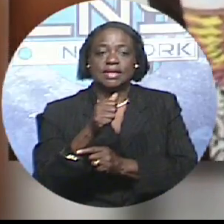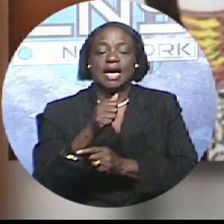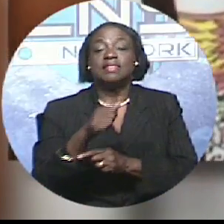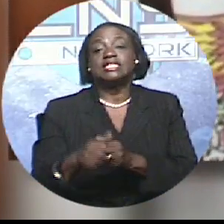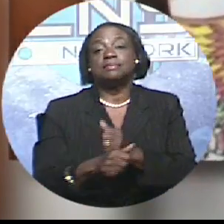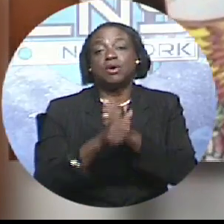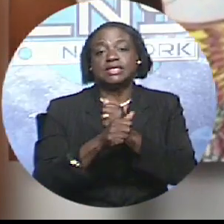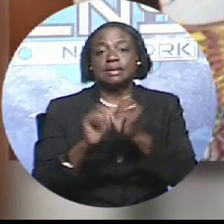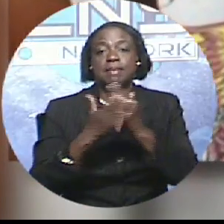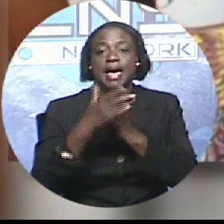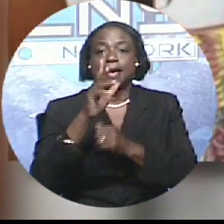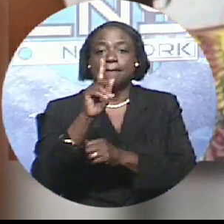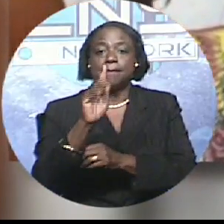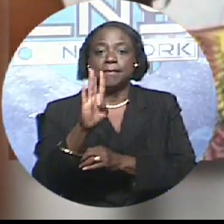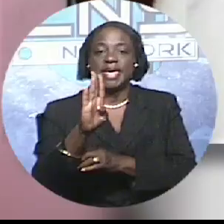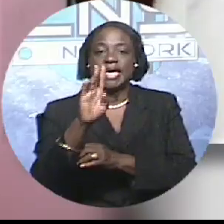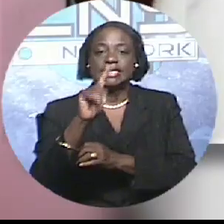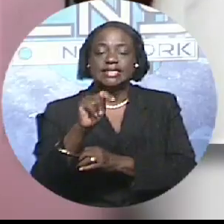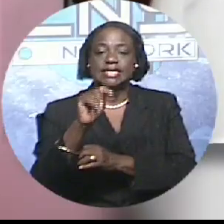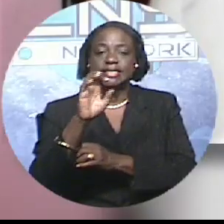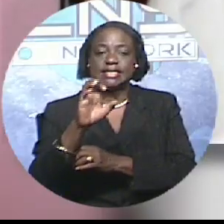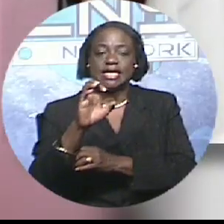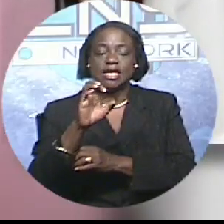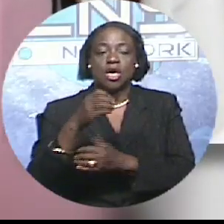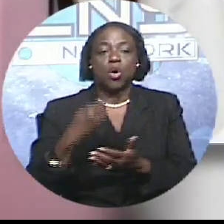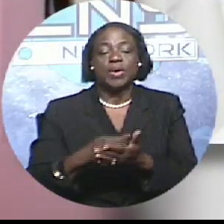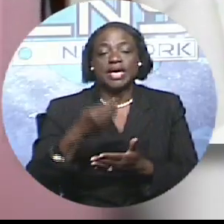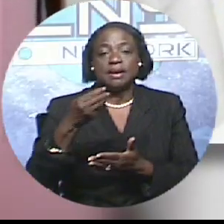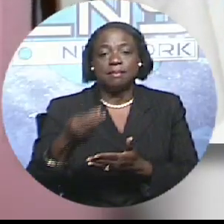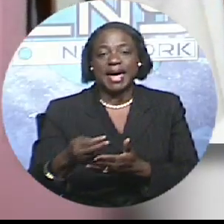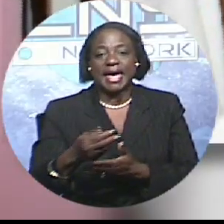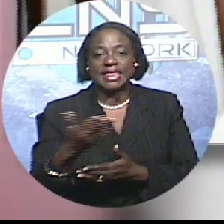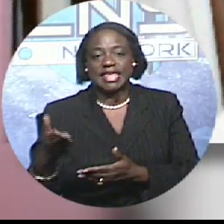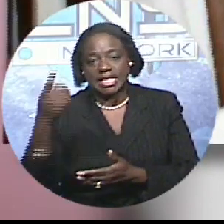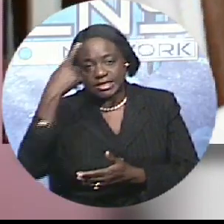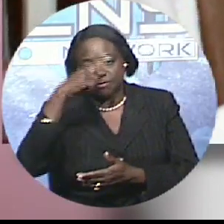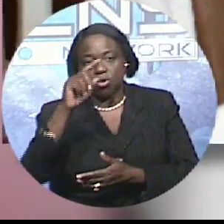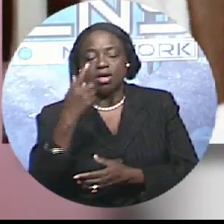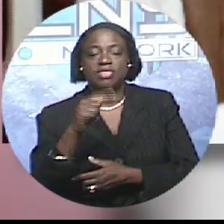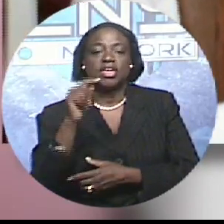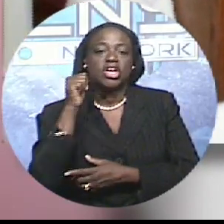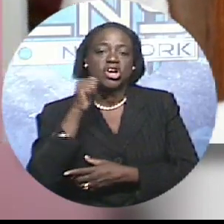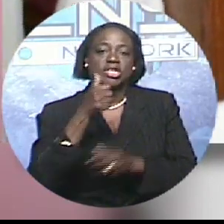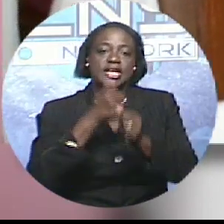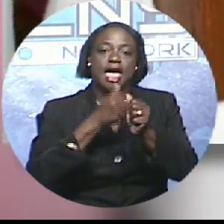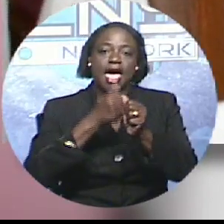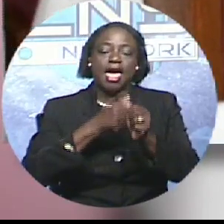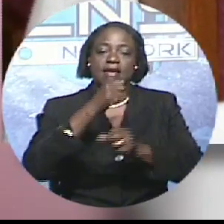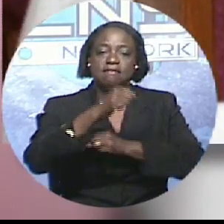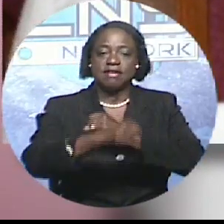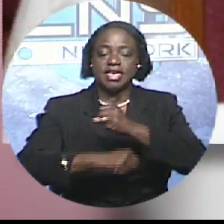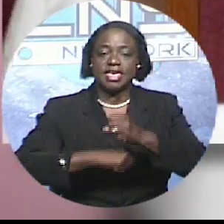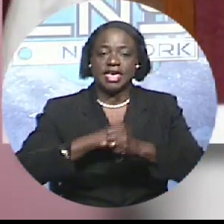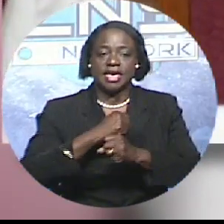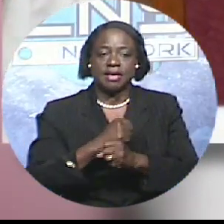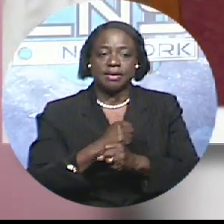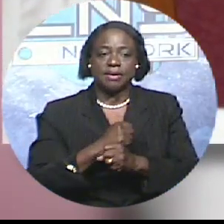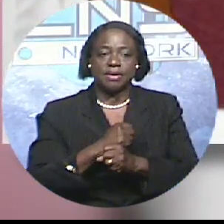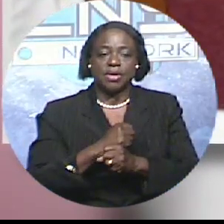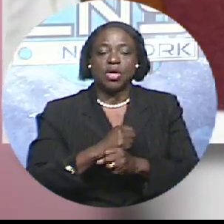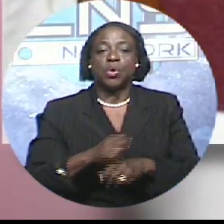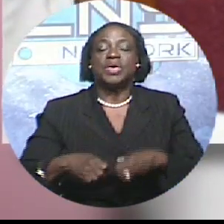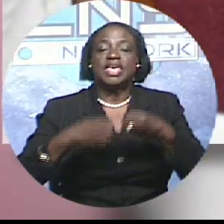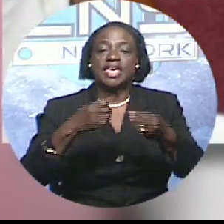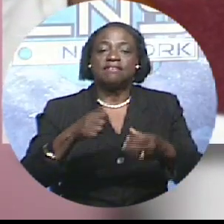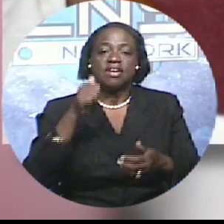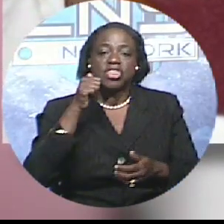by BTC, we are able to buy the tiaras for our girls. And every year we have to give the girls tiaras because